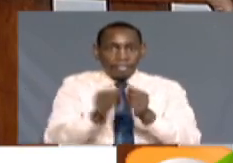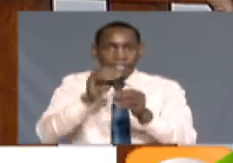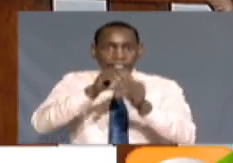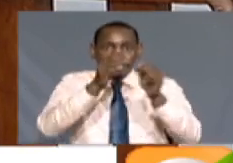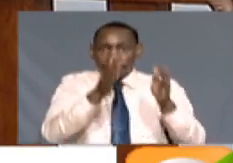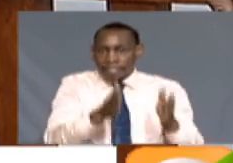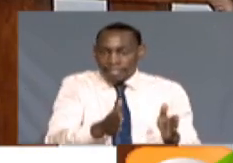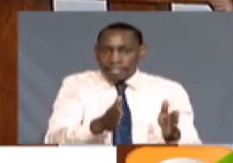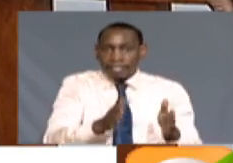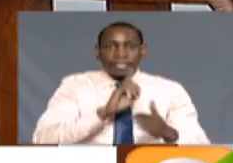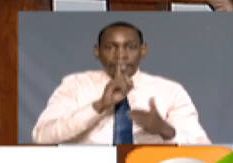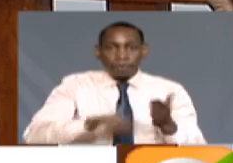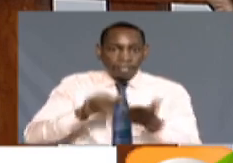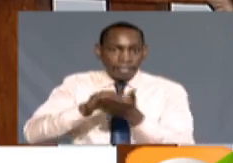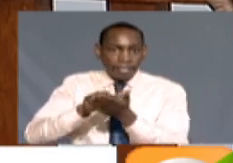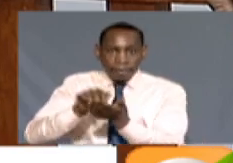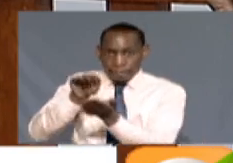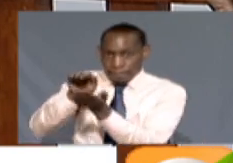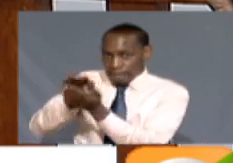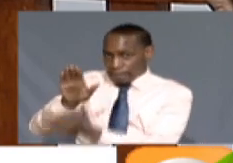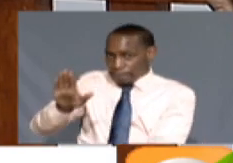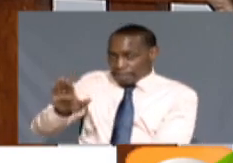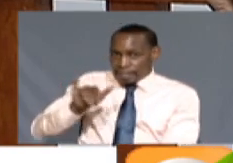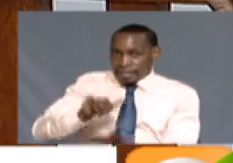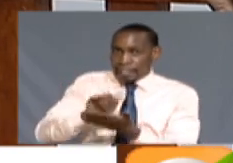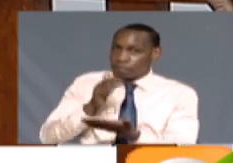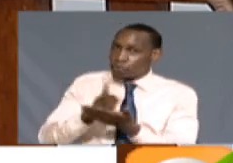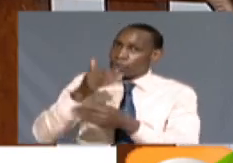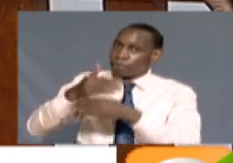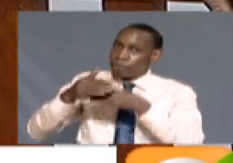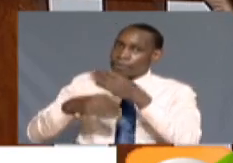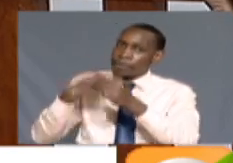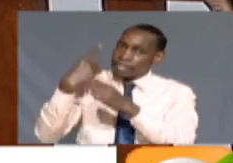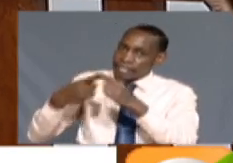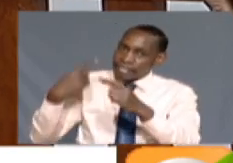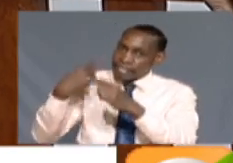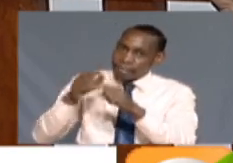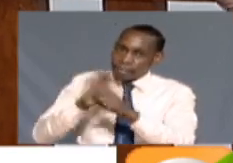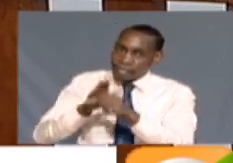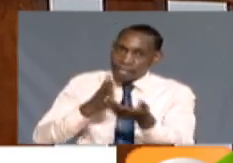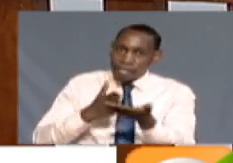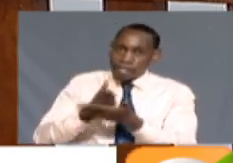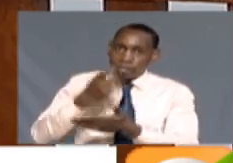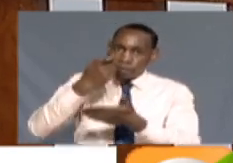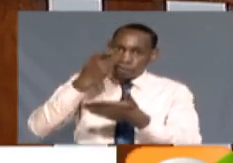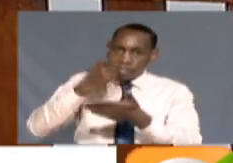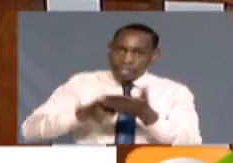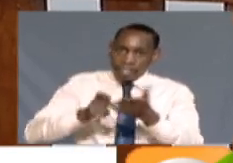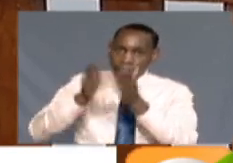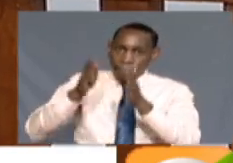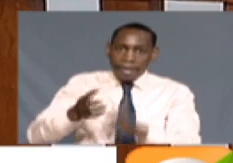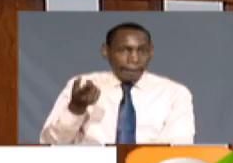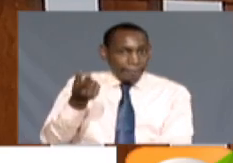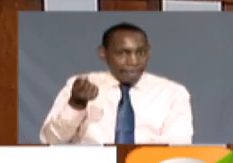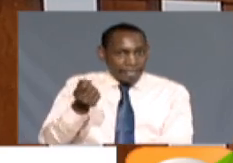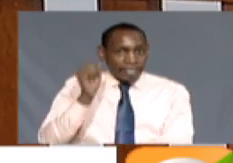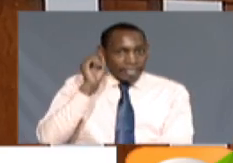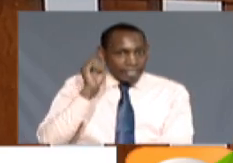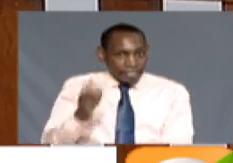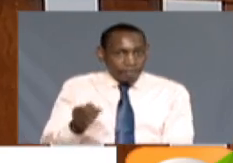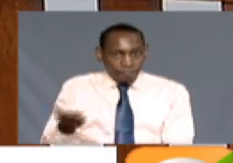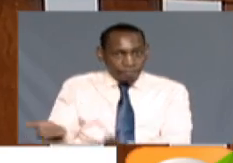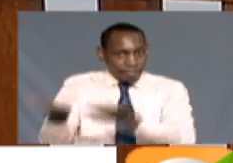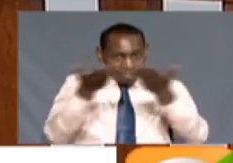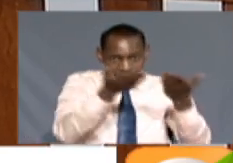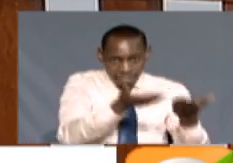Mm-hmm. We said this is a bank that have been built over the years by taxpayers' money, and if we are to hand